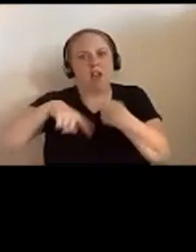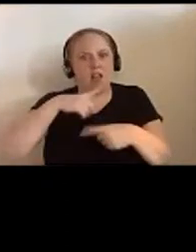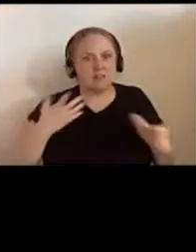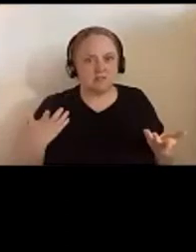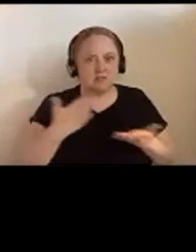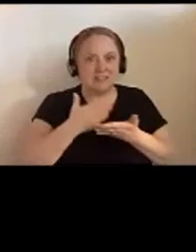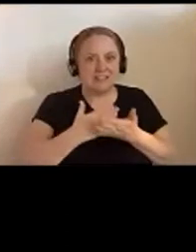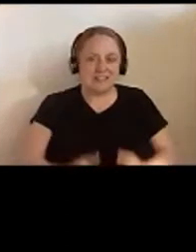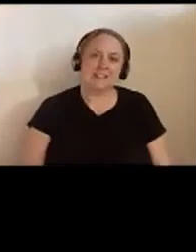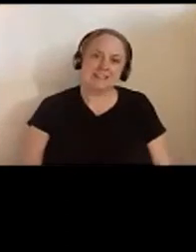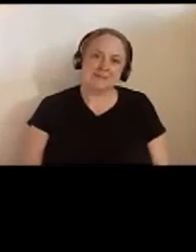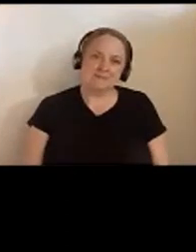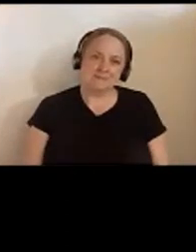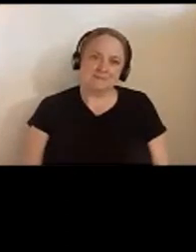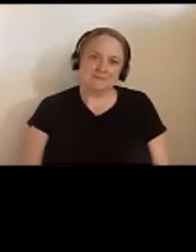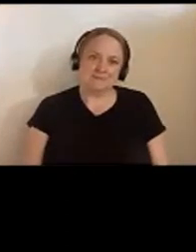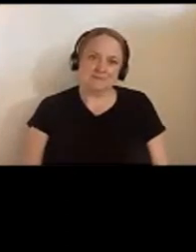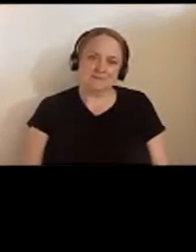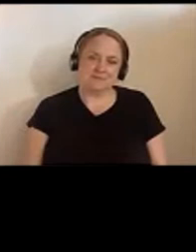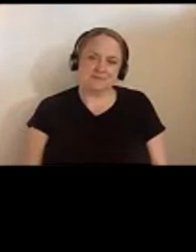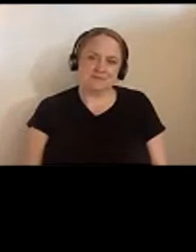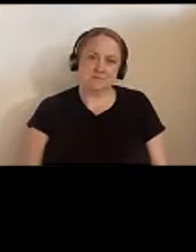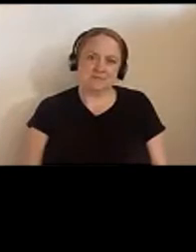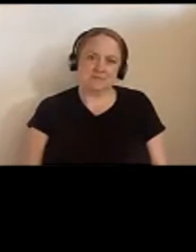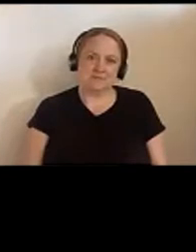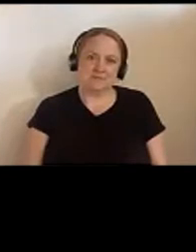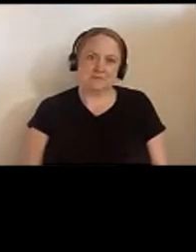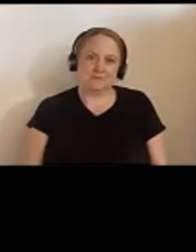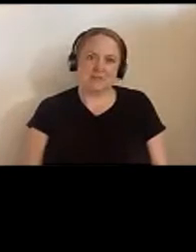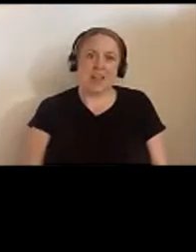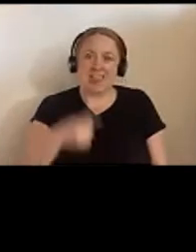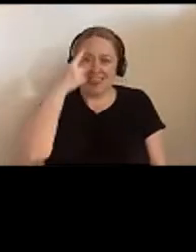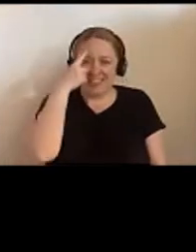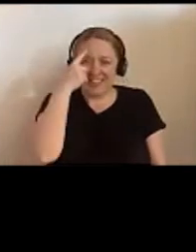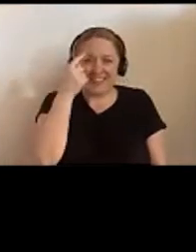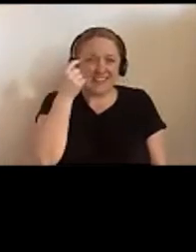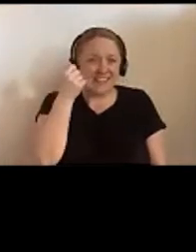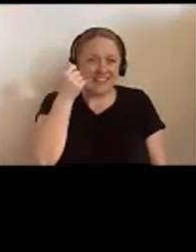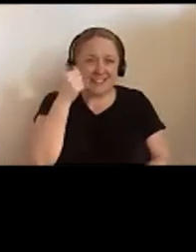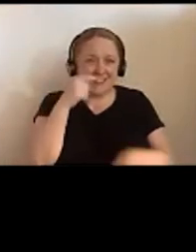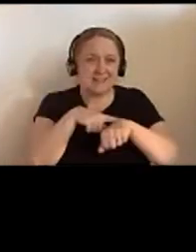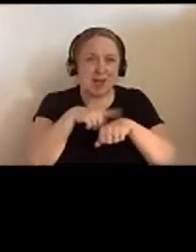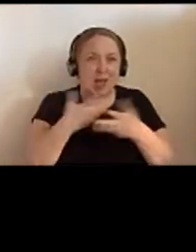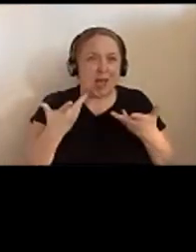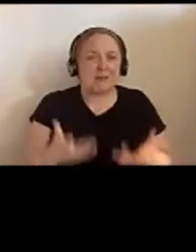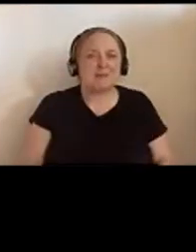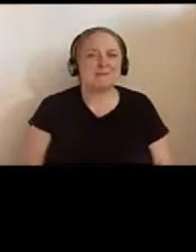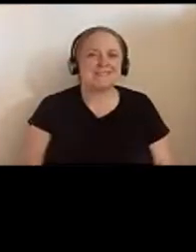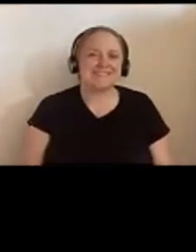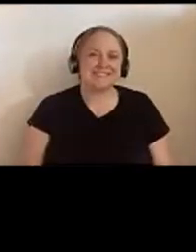So I think that we are just about at time. And